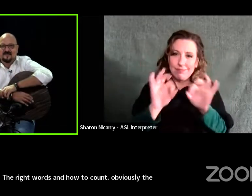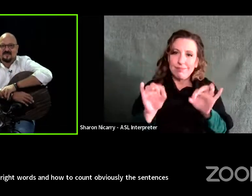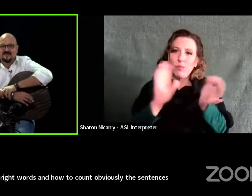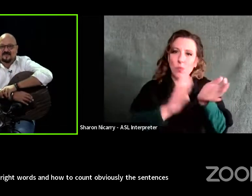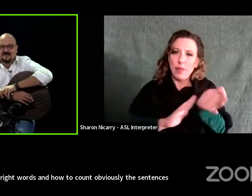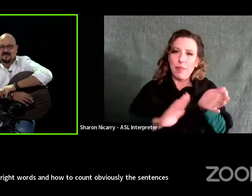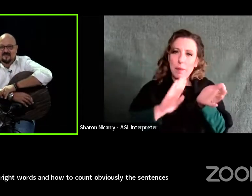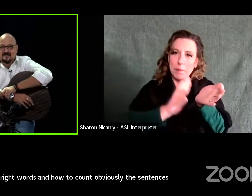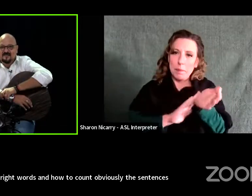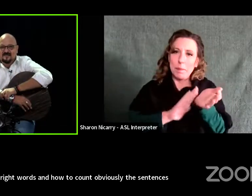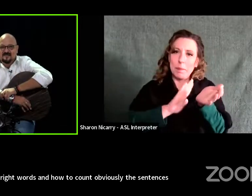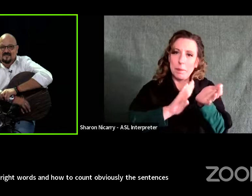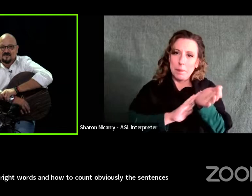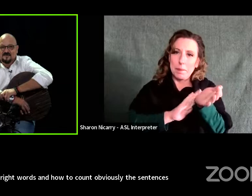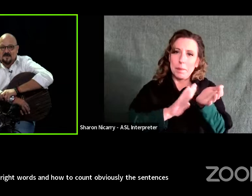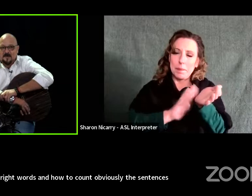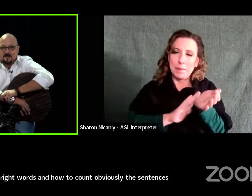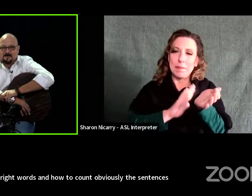the text.